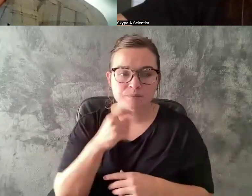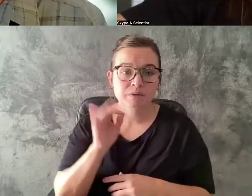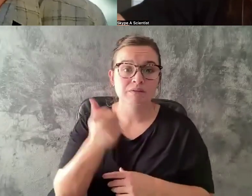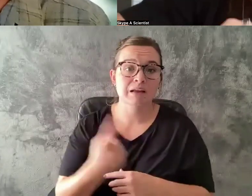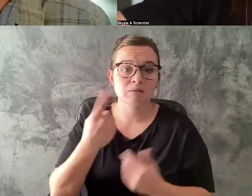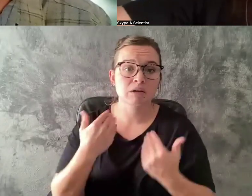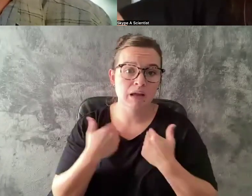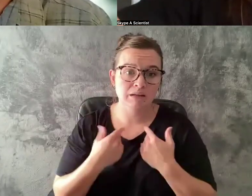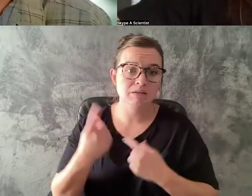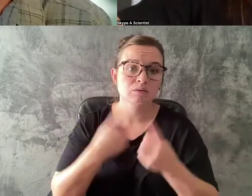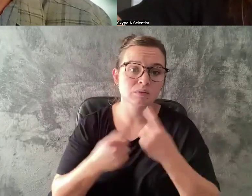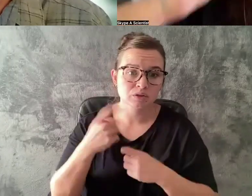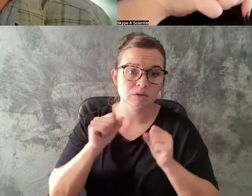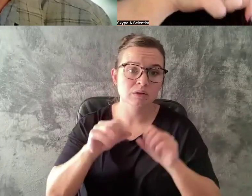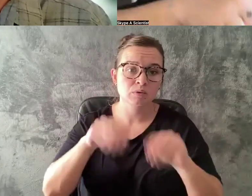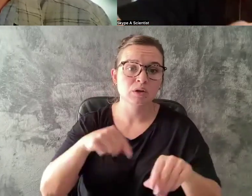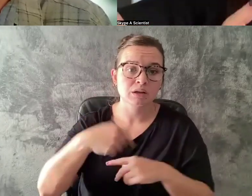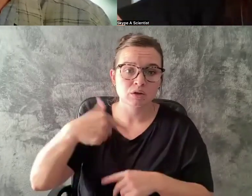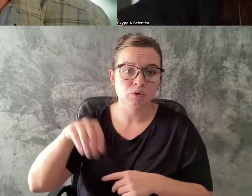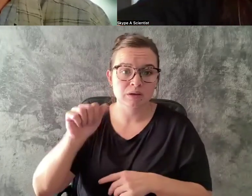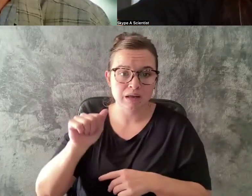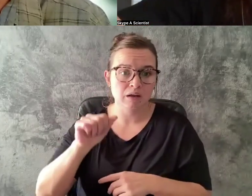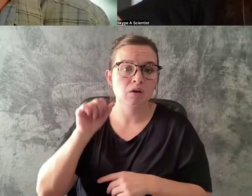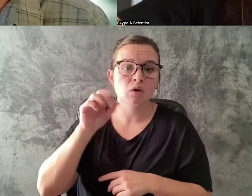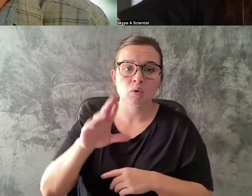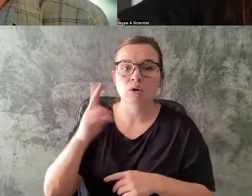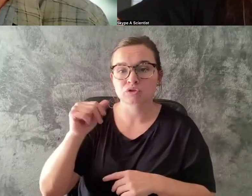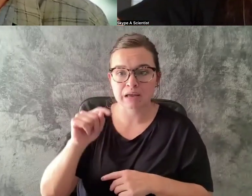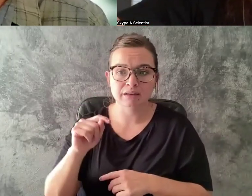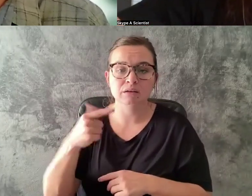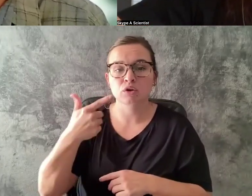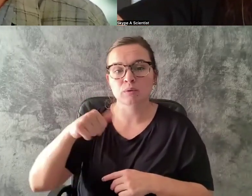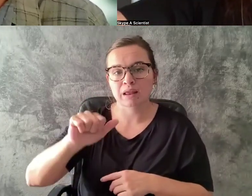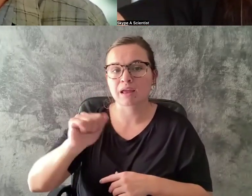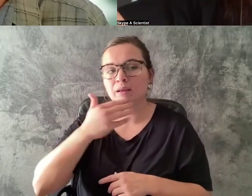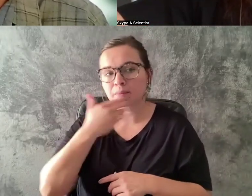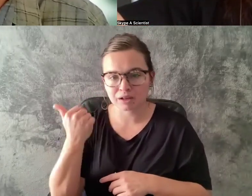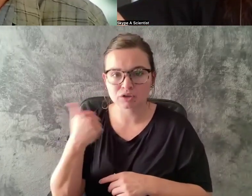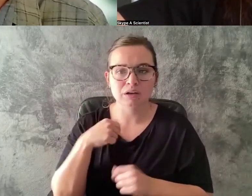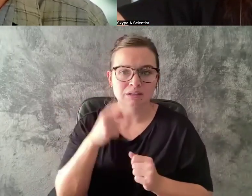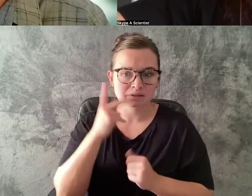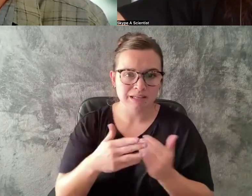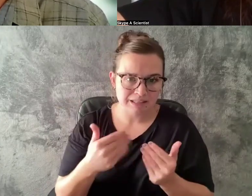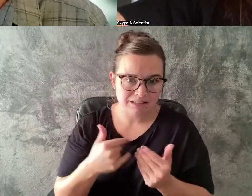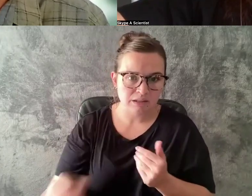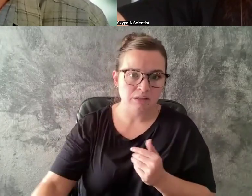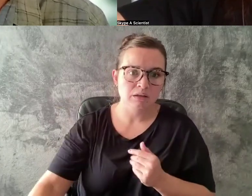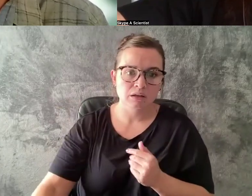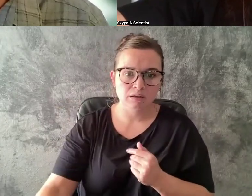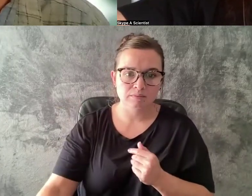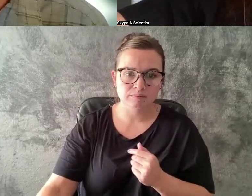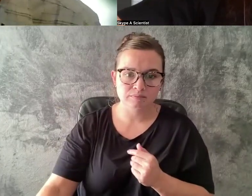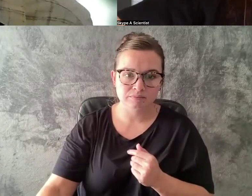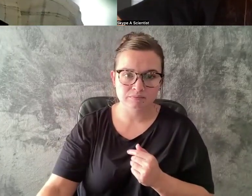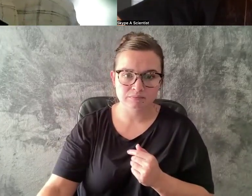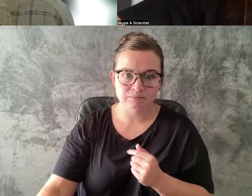anybody has questions, you can put that in the Q&A or the chat, ideally the Q&A so I can see it easier um, at this